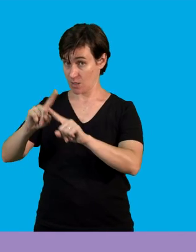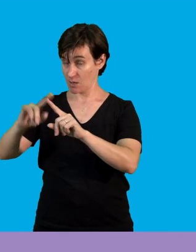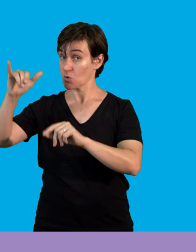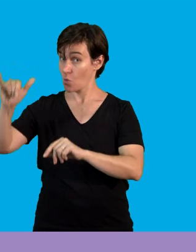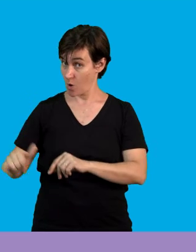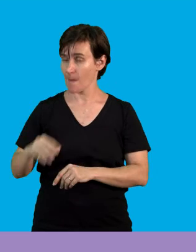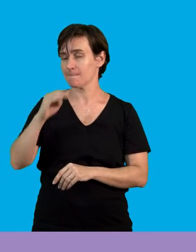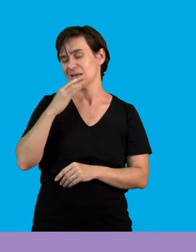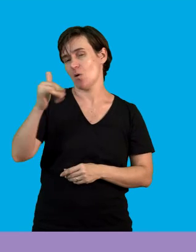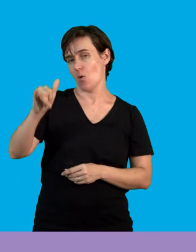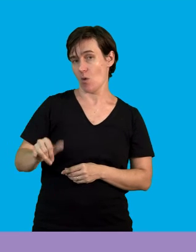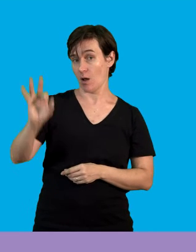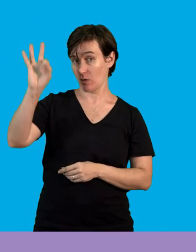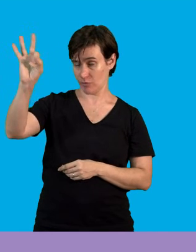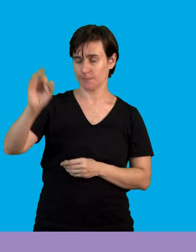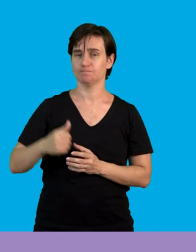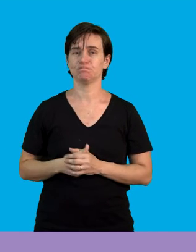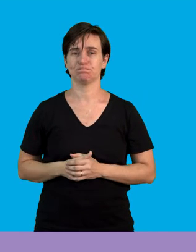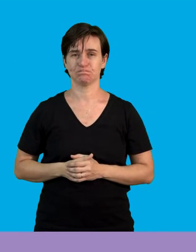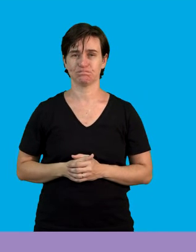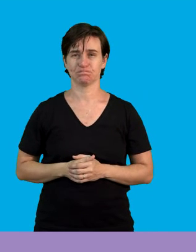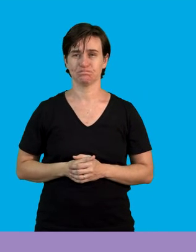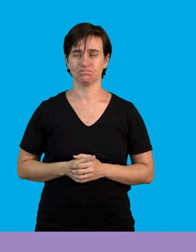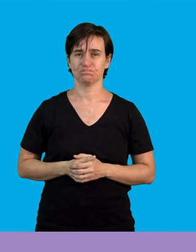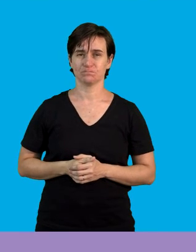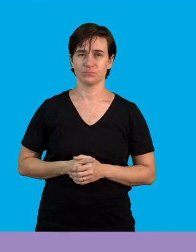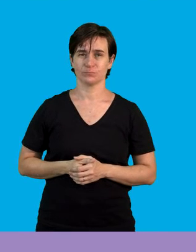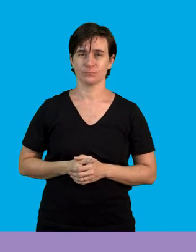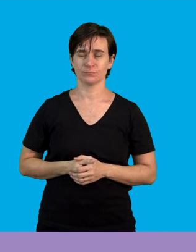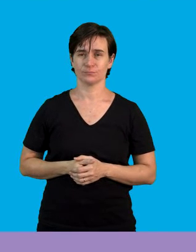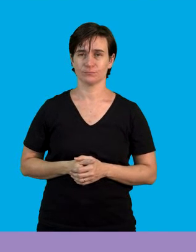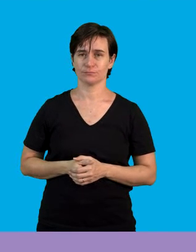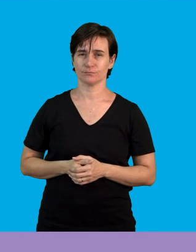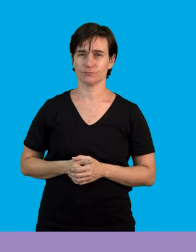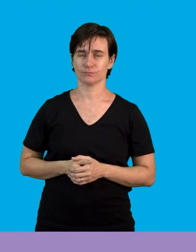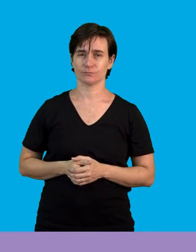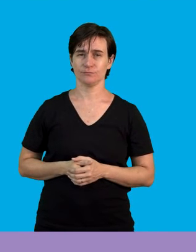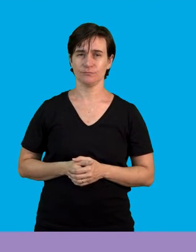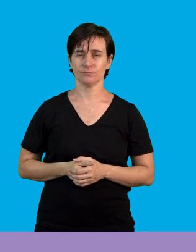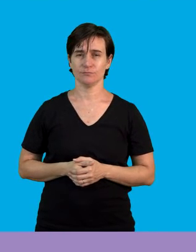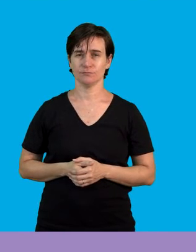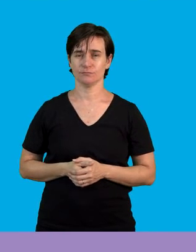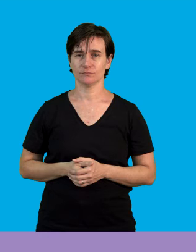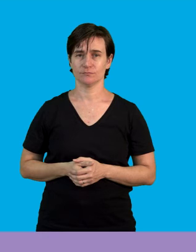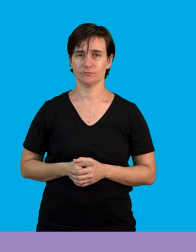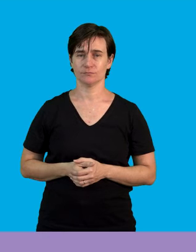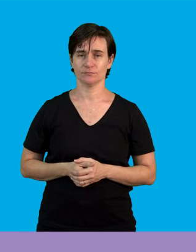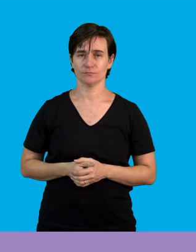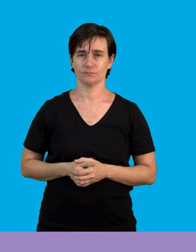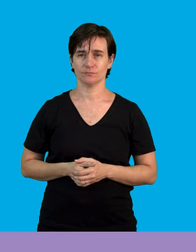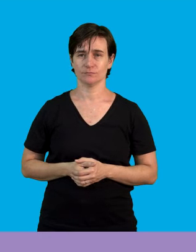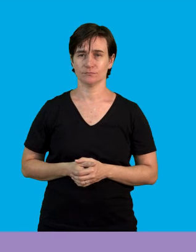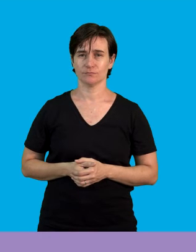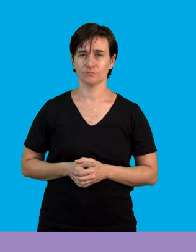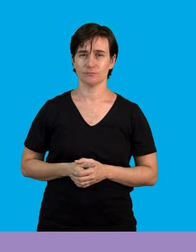then gives us y to the exponent 3. So that helps us to understand that in terms of this